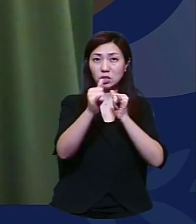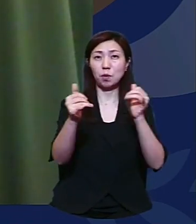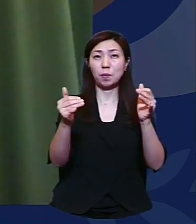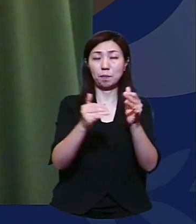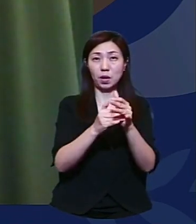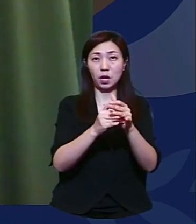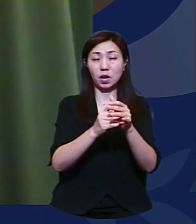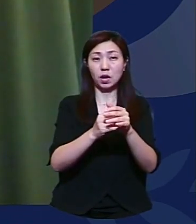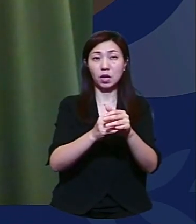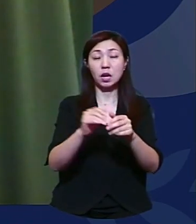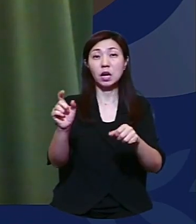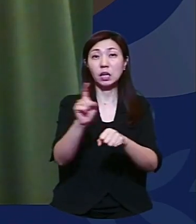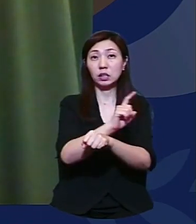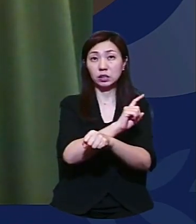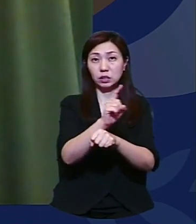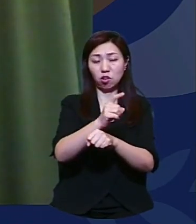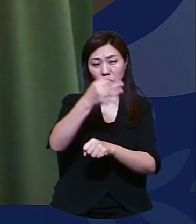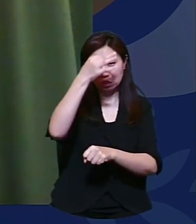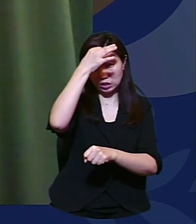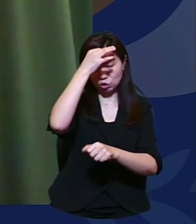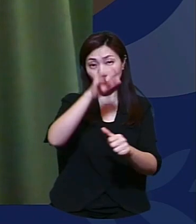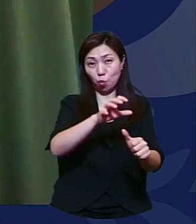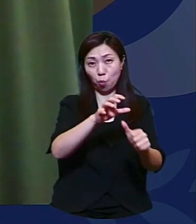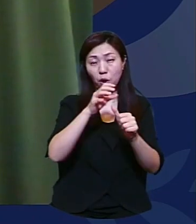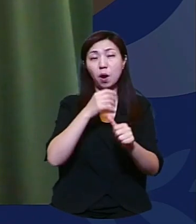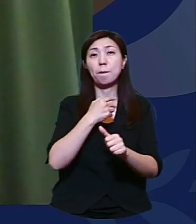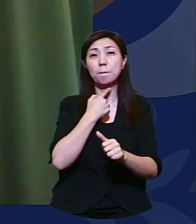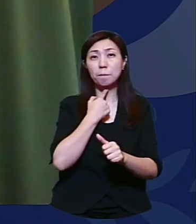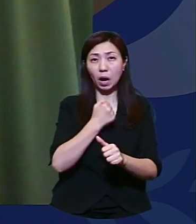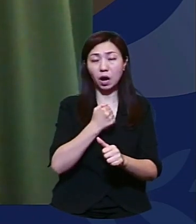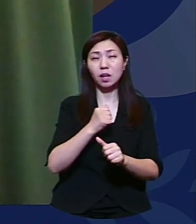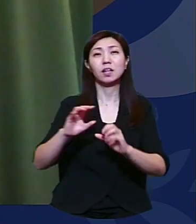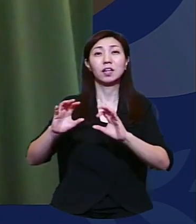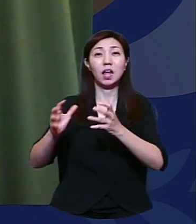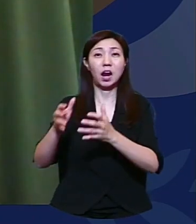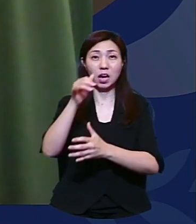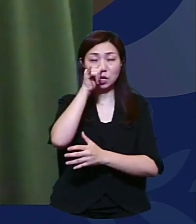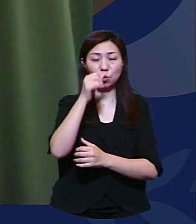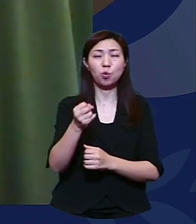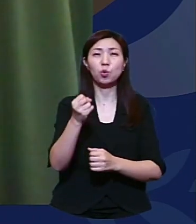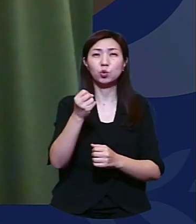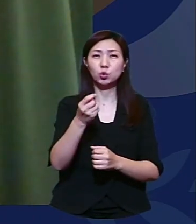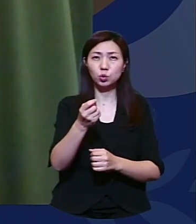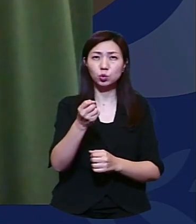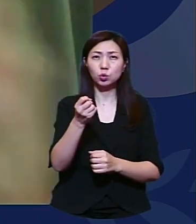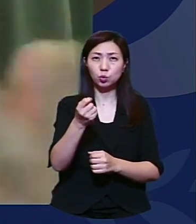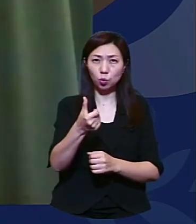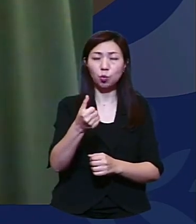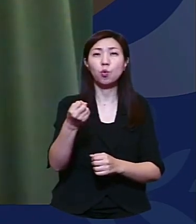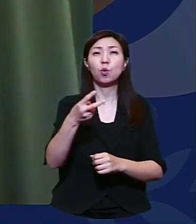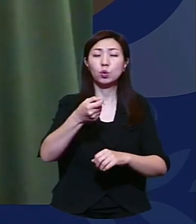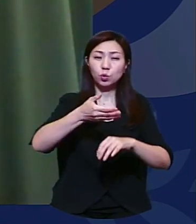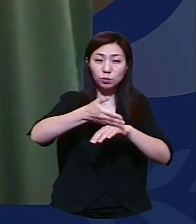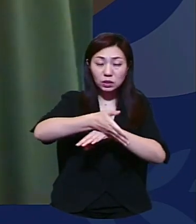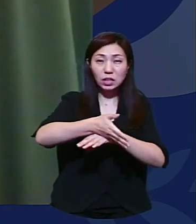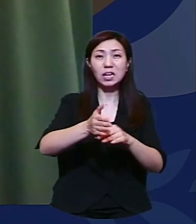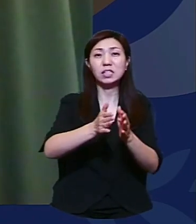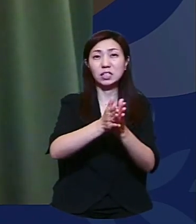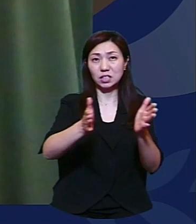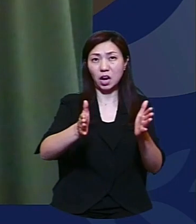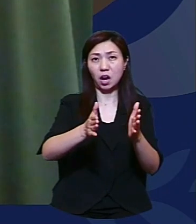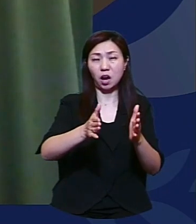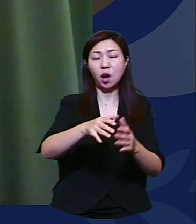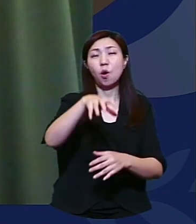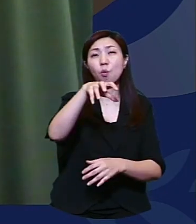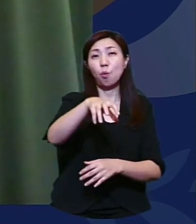those who perhaps are a little bit later to the game, but really interested. And it's quite remarkable when you just surface the idea of understanding